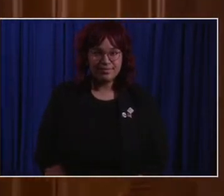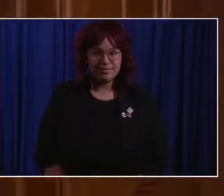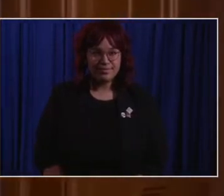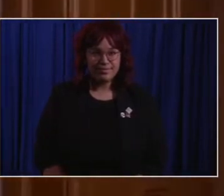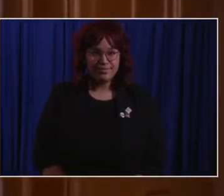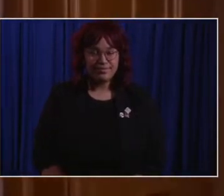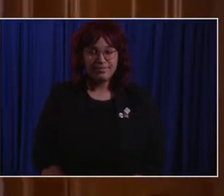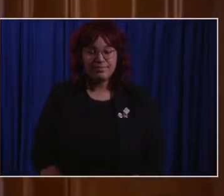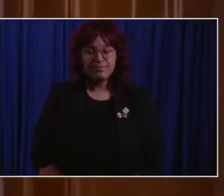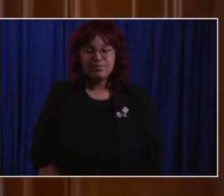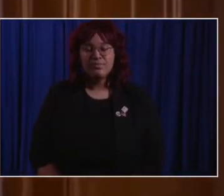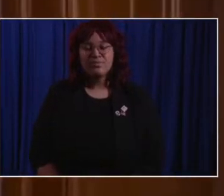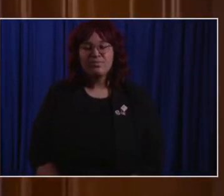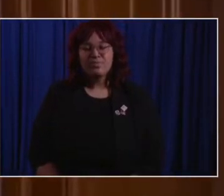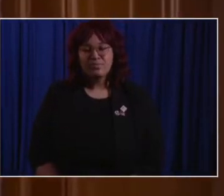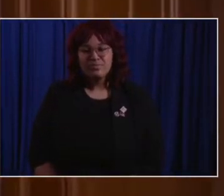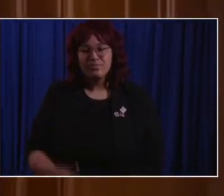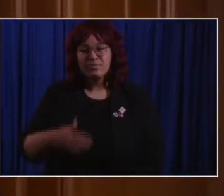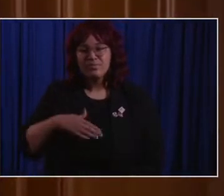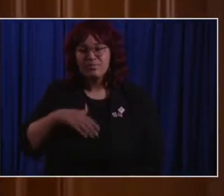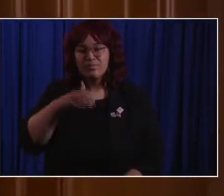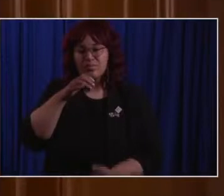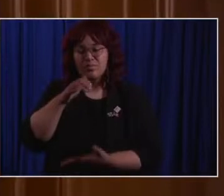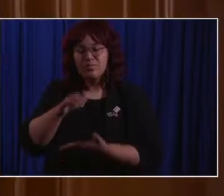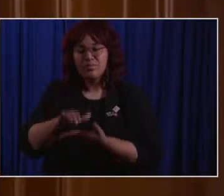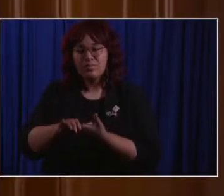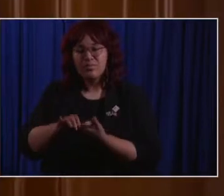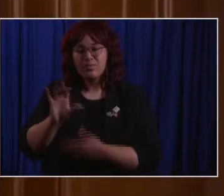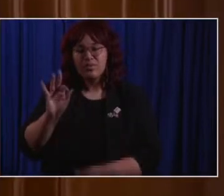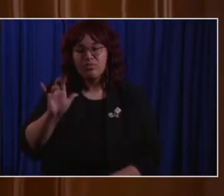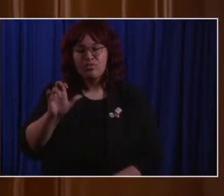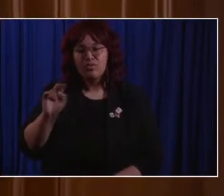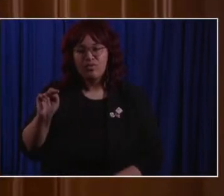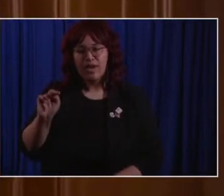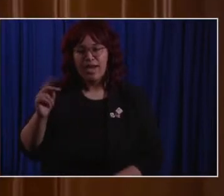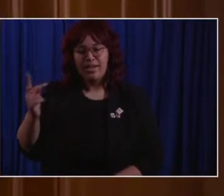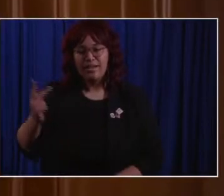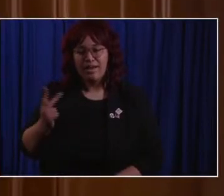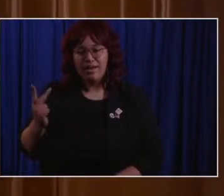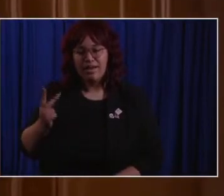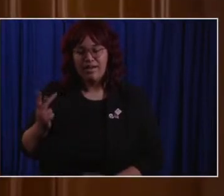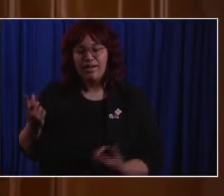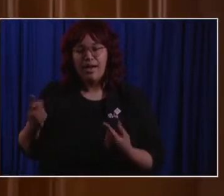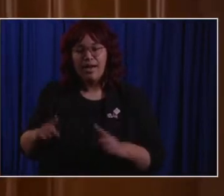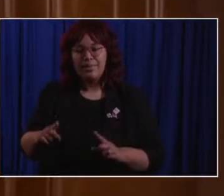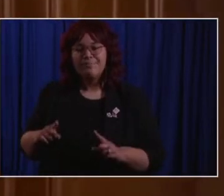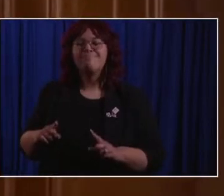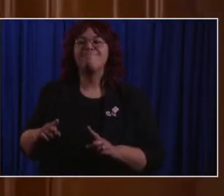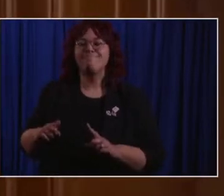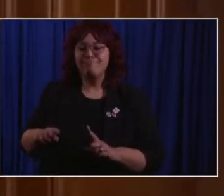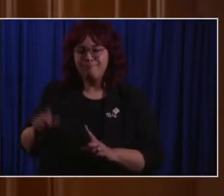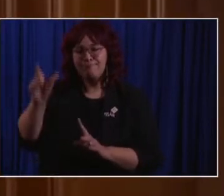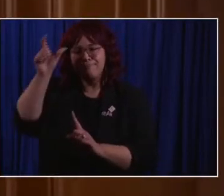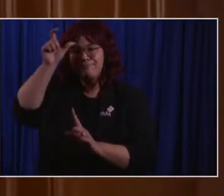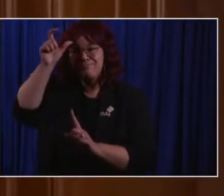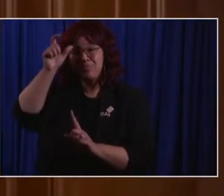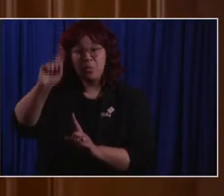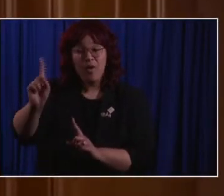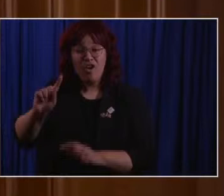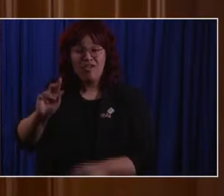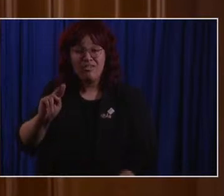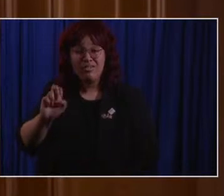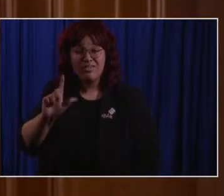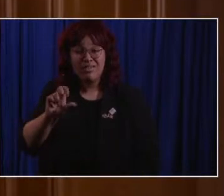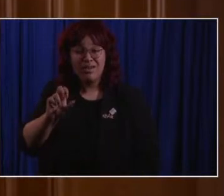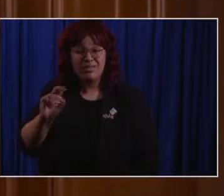Fran and I were saddened to learn about the death of Nelsonville firefighter Jeff Arms.